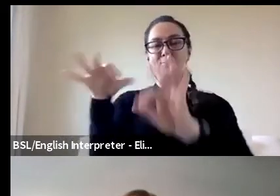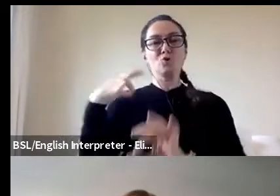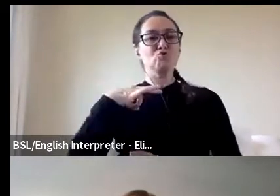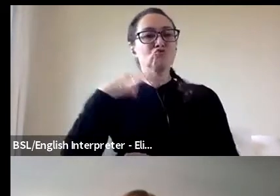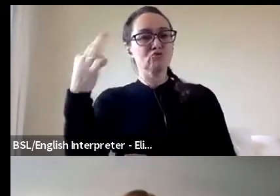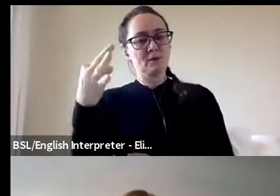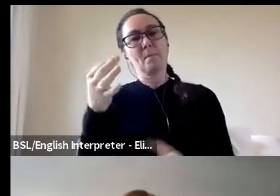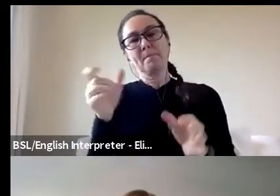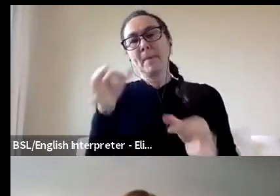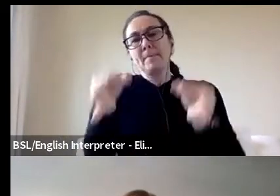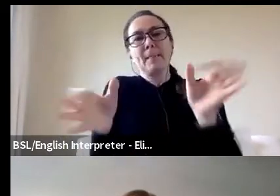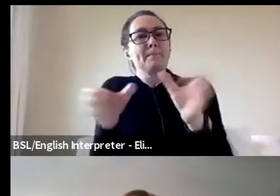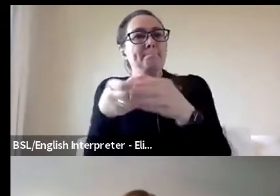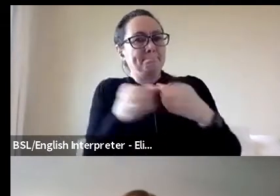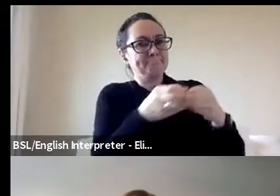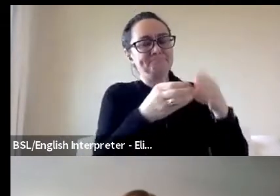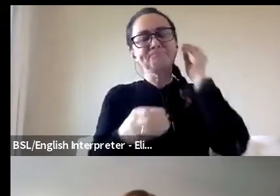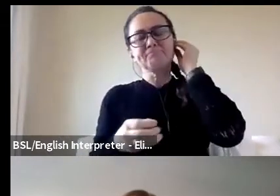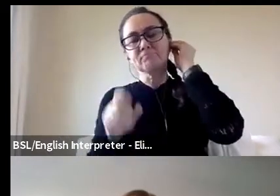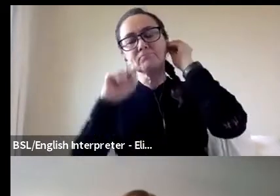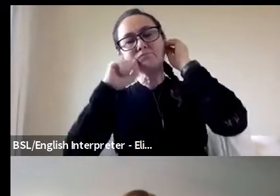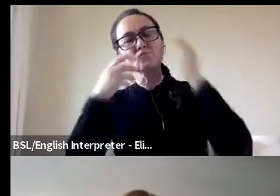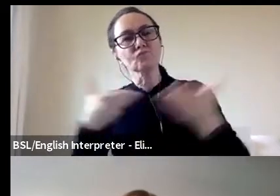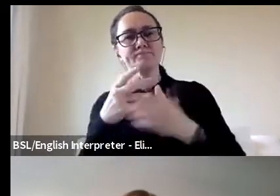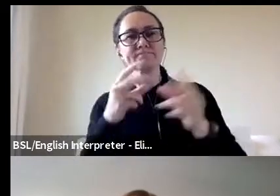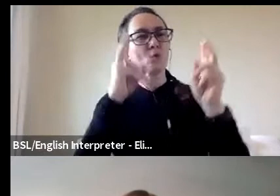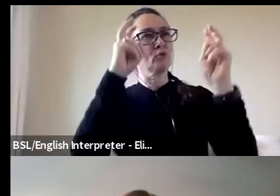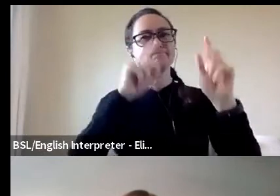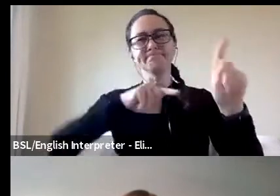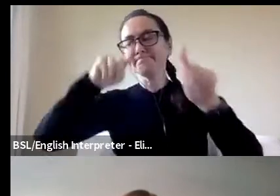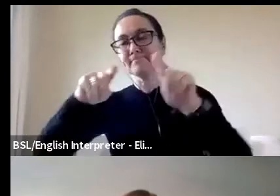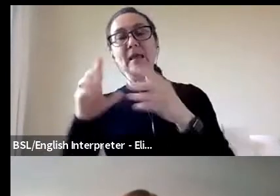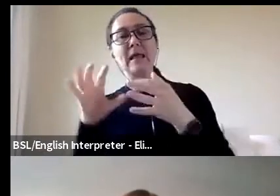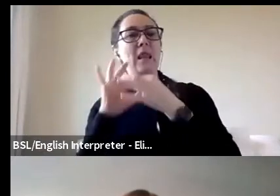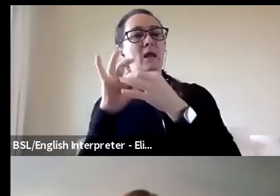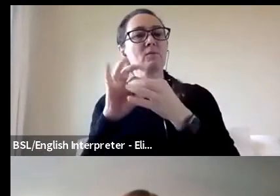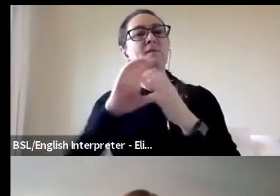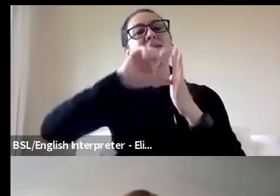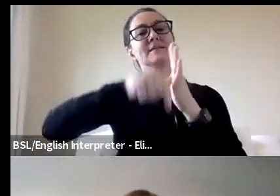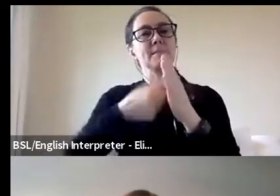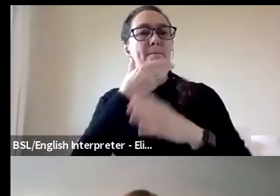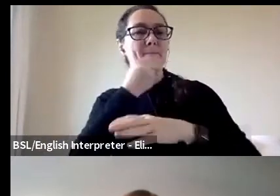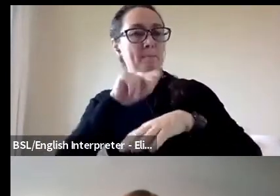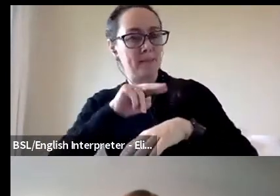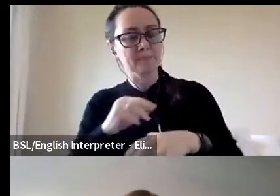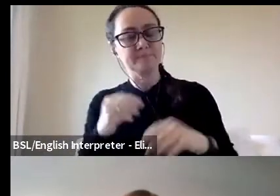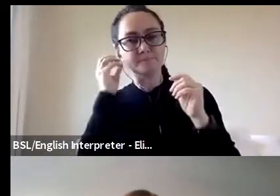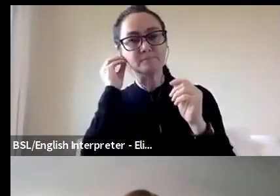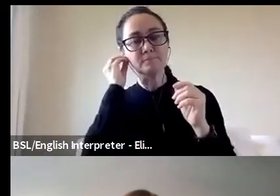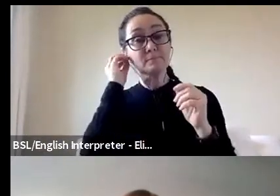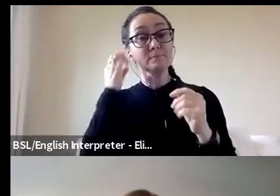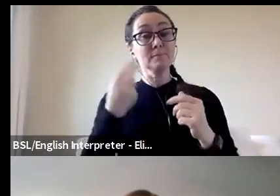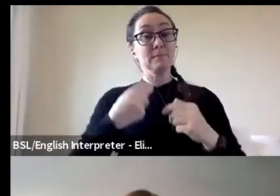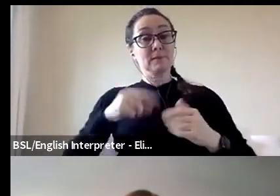main political parties in Scotland to discuss a range of topics affecting disabled people. My name is Morven Brooks and I am the